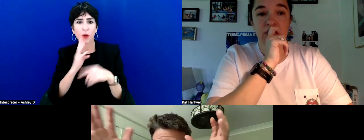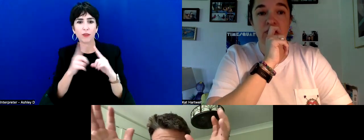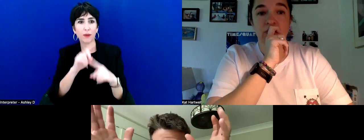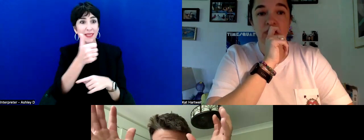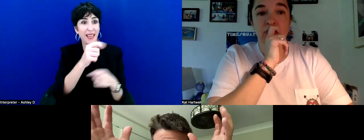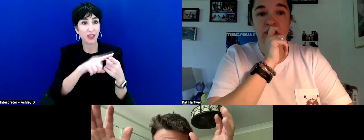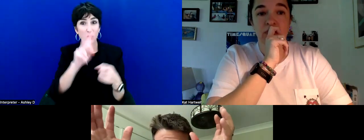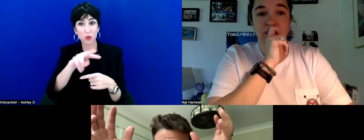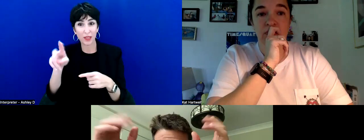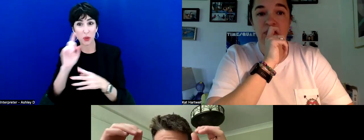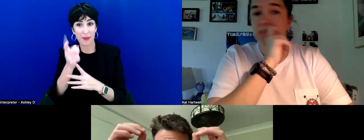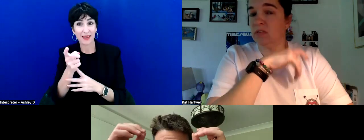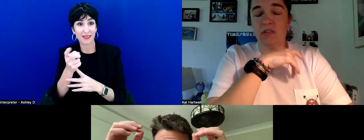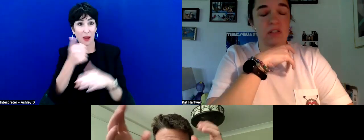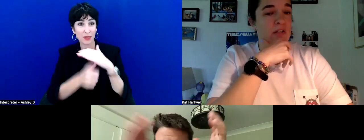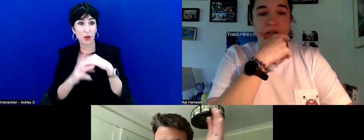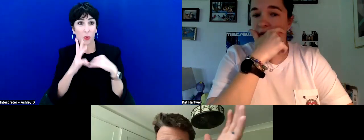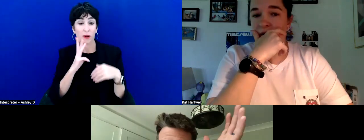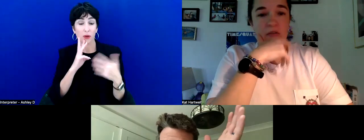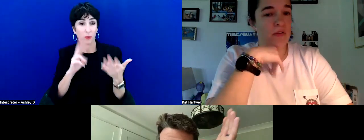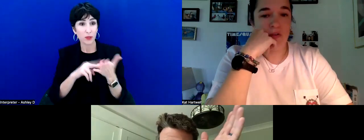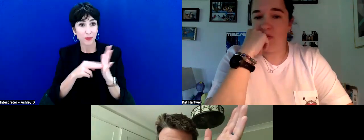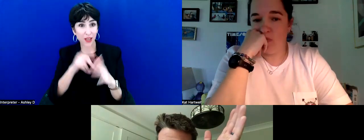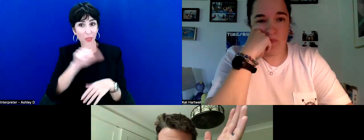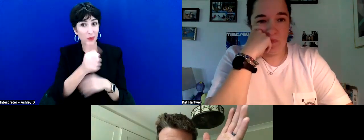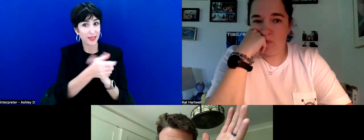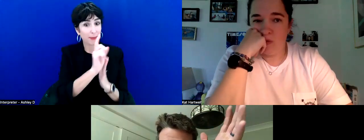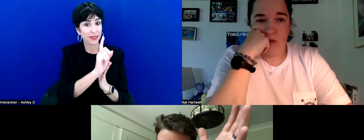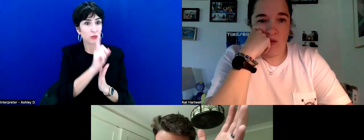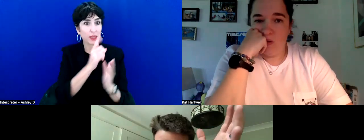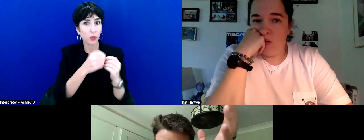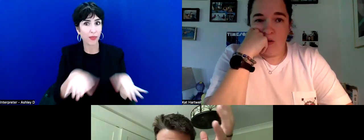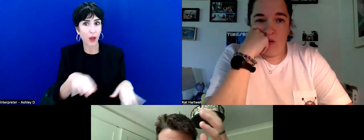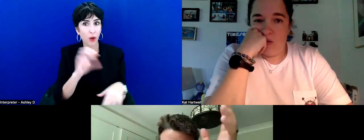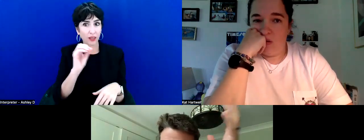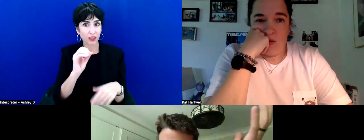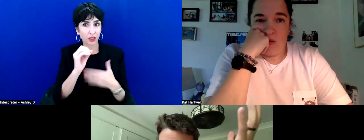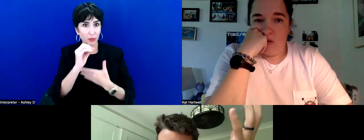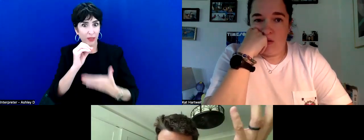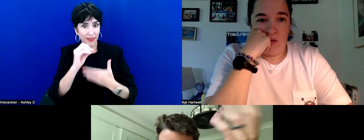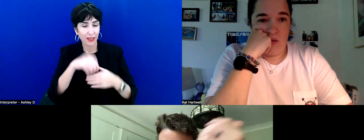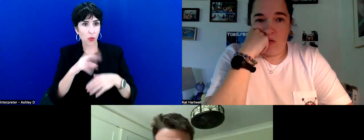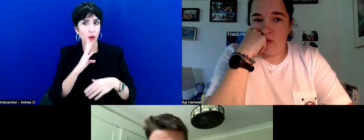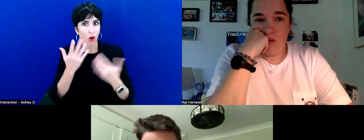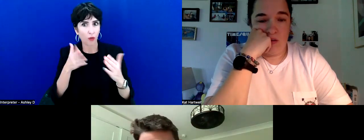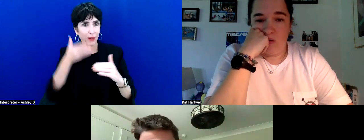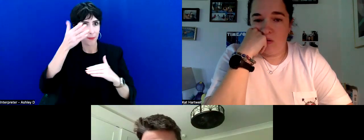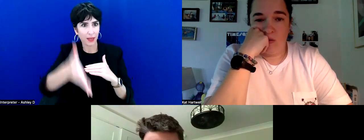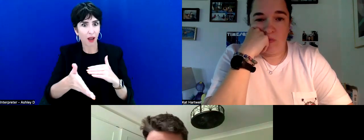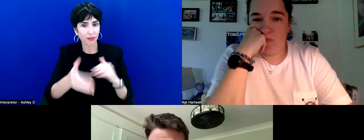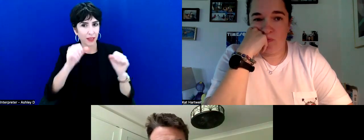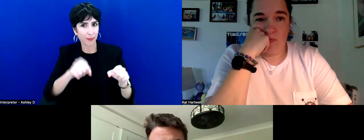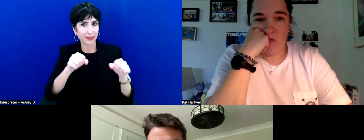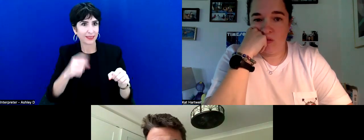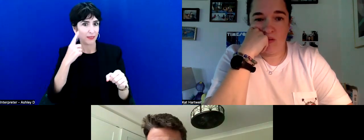to 22 minutes, which even on the low end, 10 minutes without oxygen underwater is already beyond the capacity